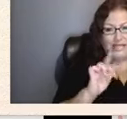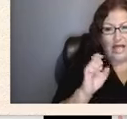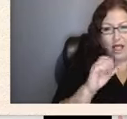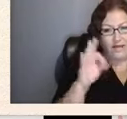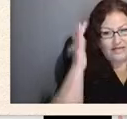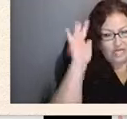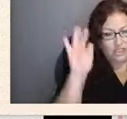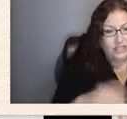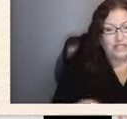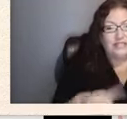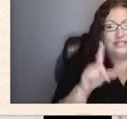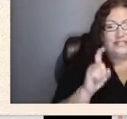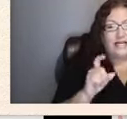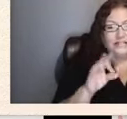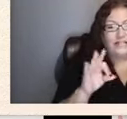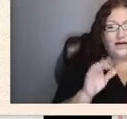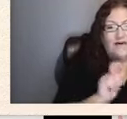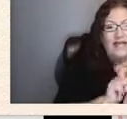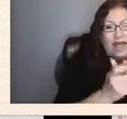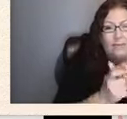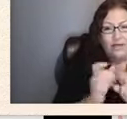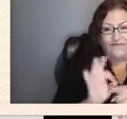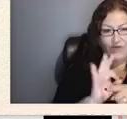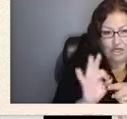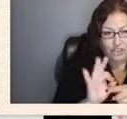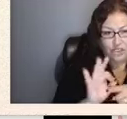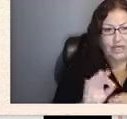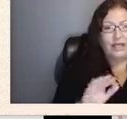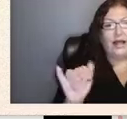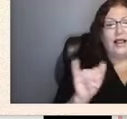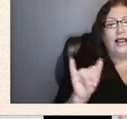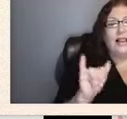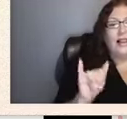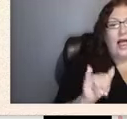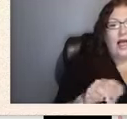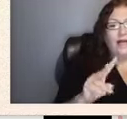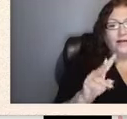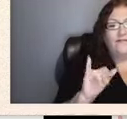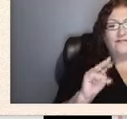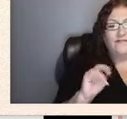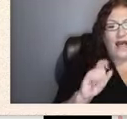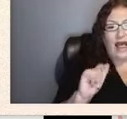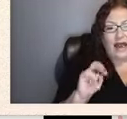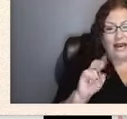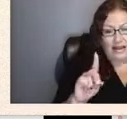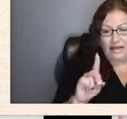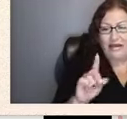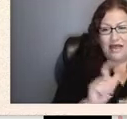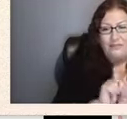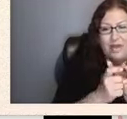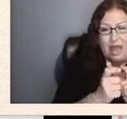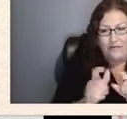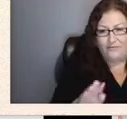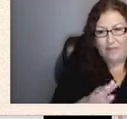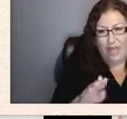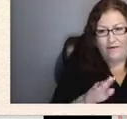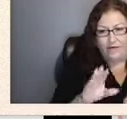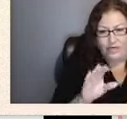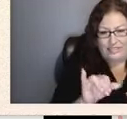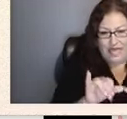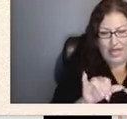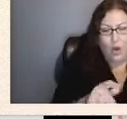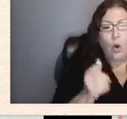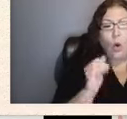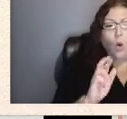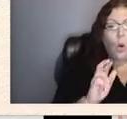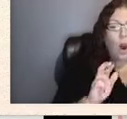of adaptive functioning, such as the Vineland Adaptive Behavior Scales or the